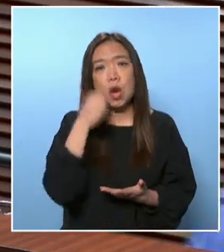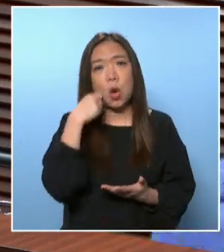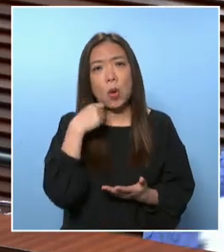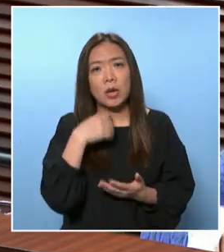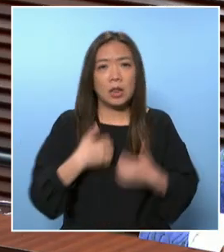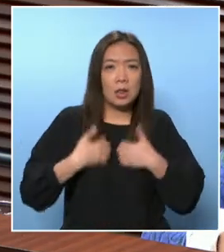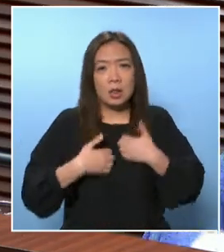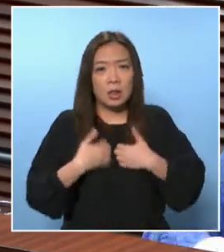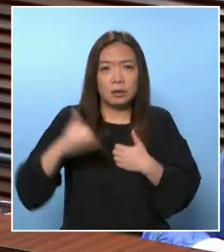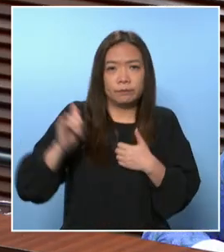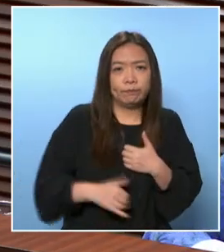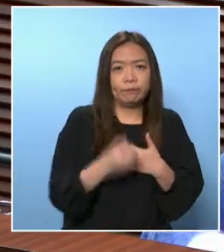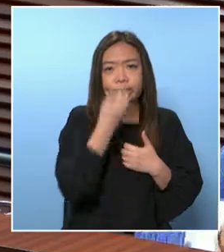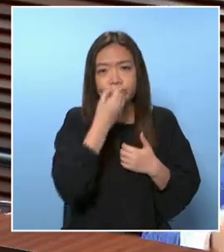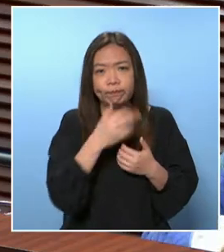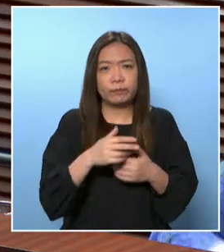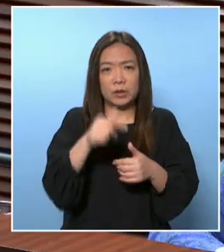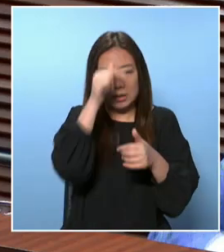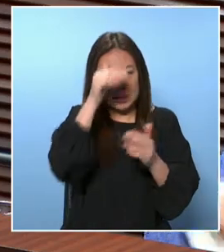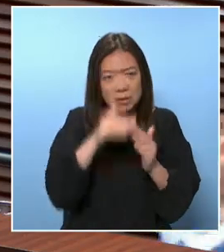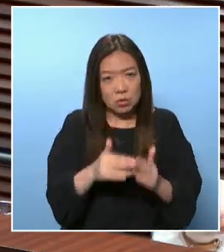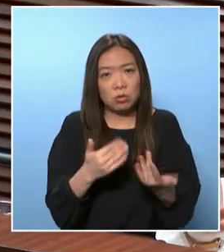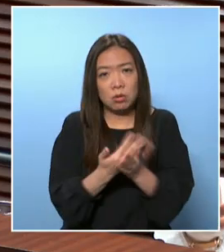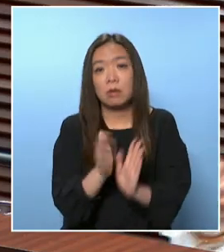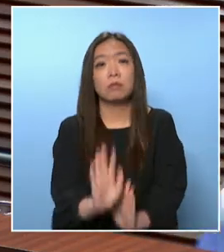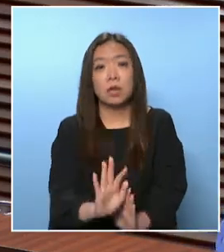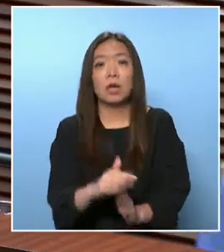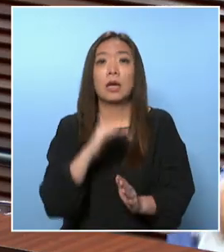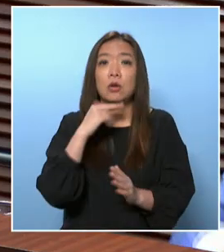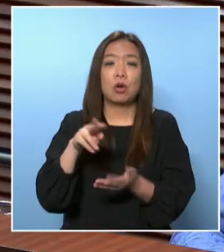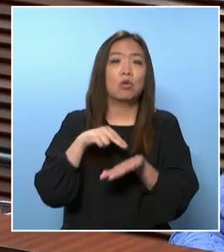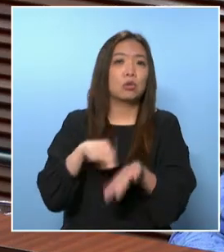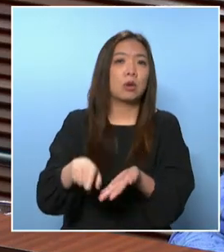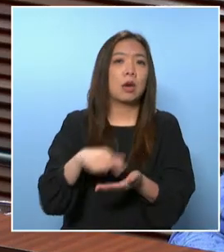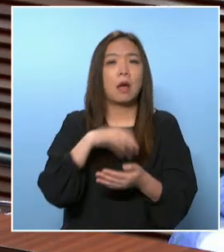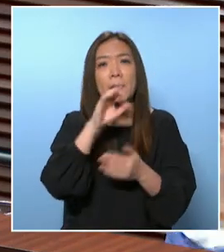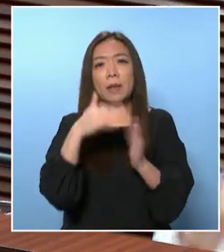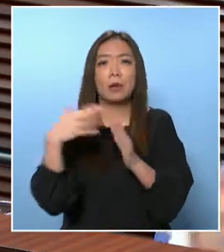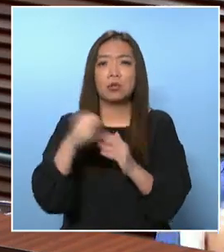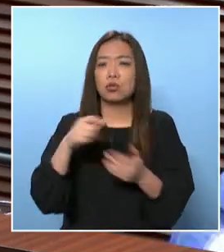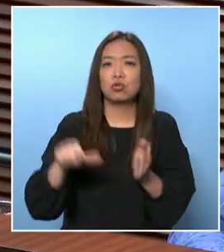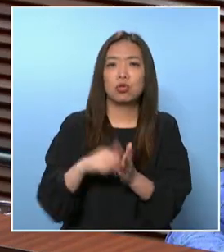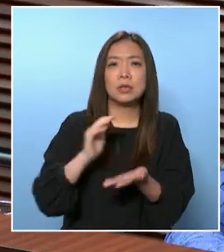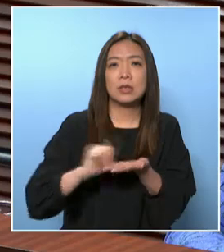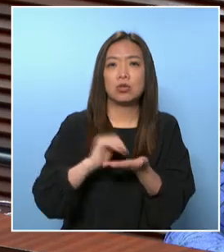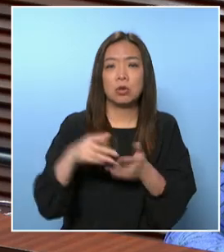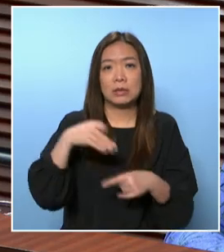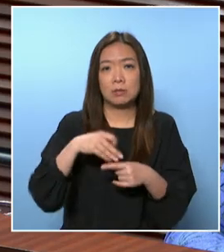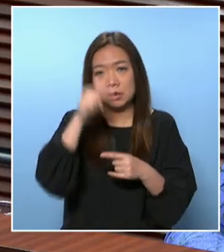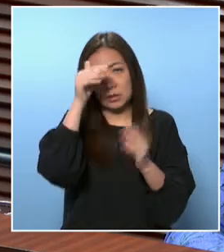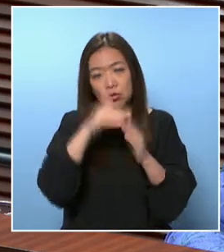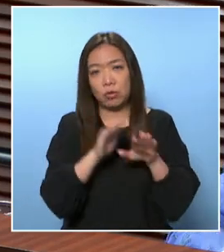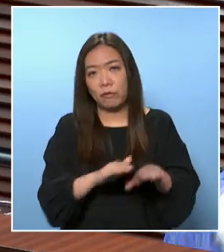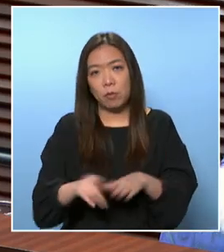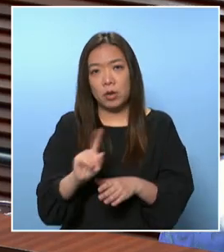raised this at the NPC, and people don't have to come back to Hong Kong for the surgery. Now, you can ask the secretary.